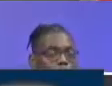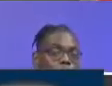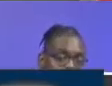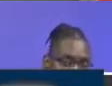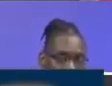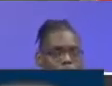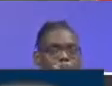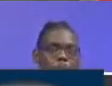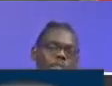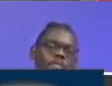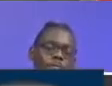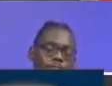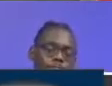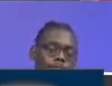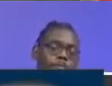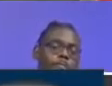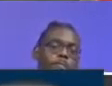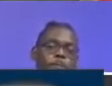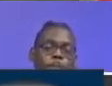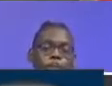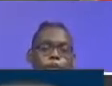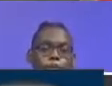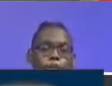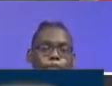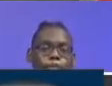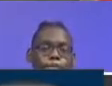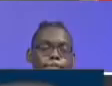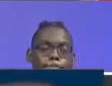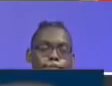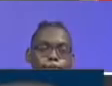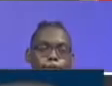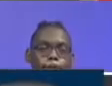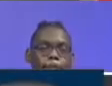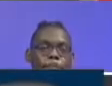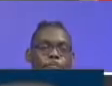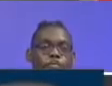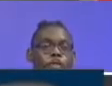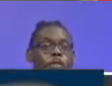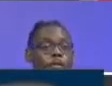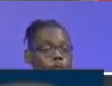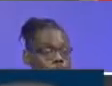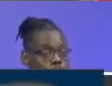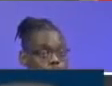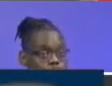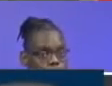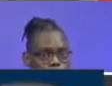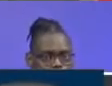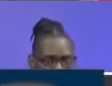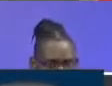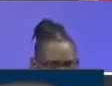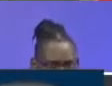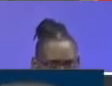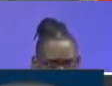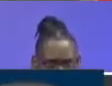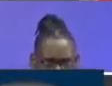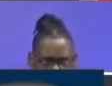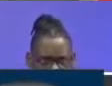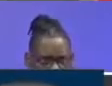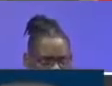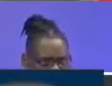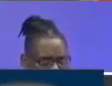we are at the moment. So we've set mid-January as to the time when this will kick